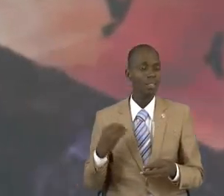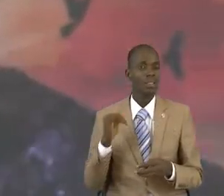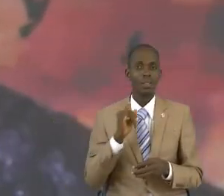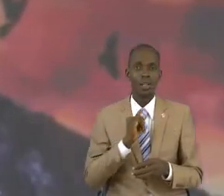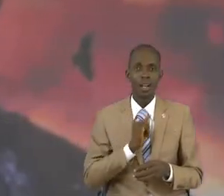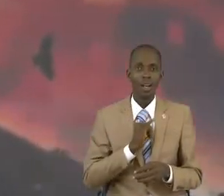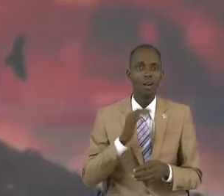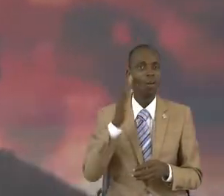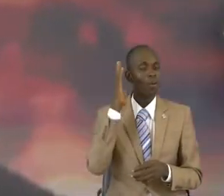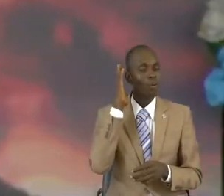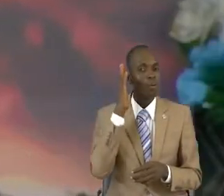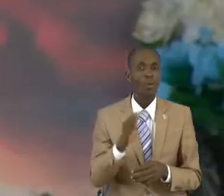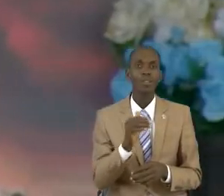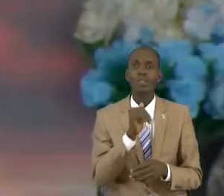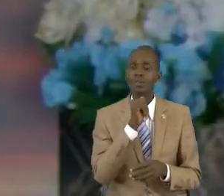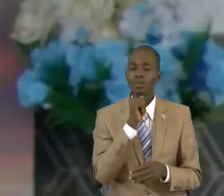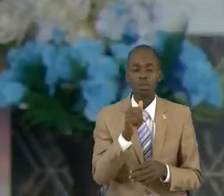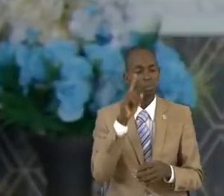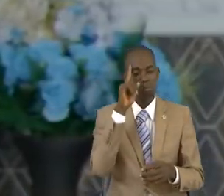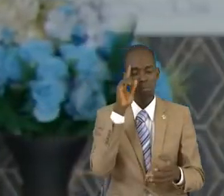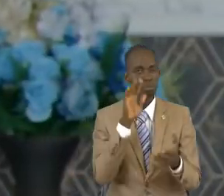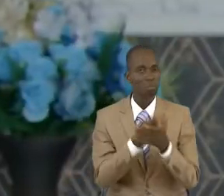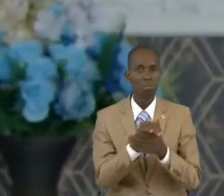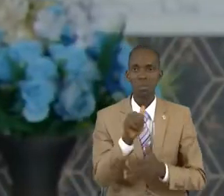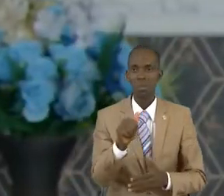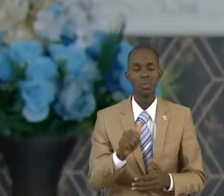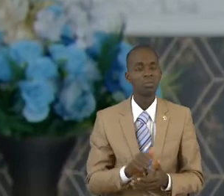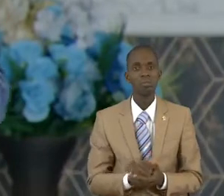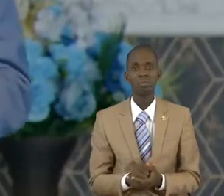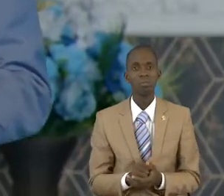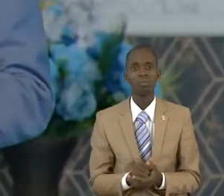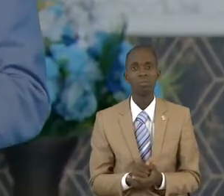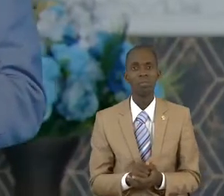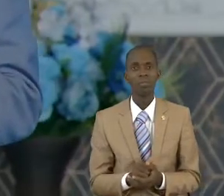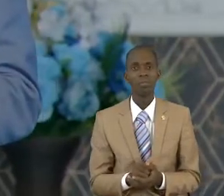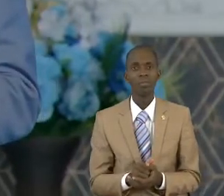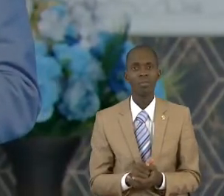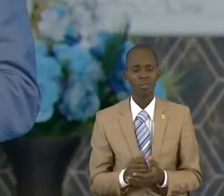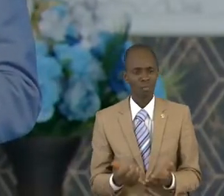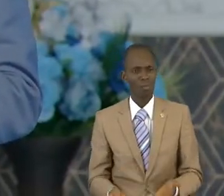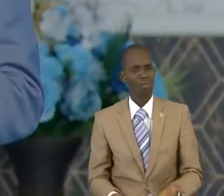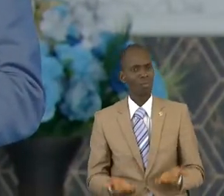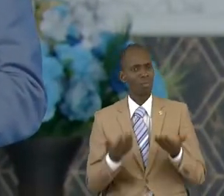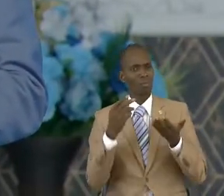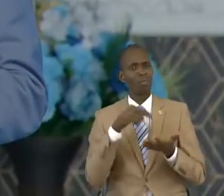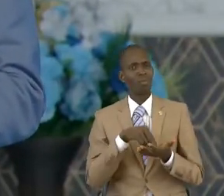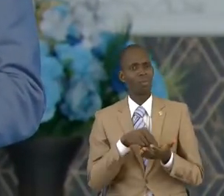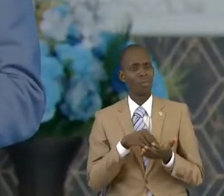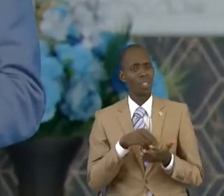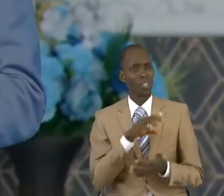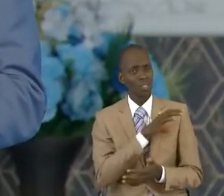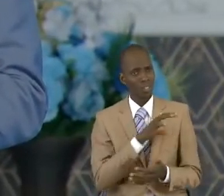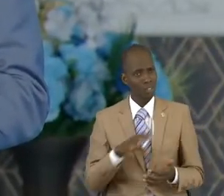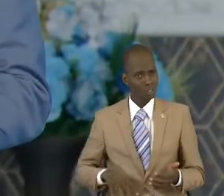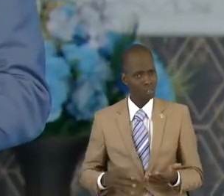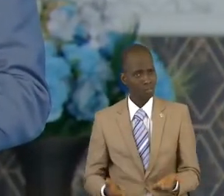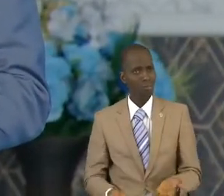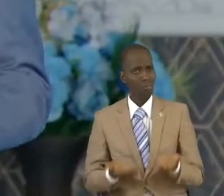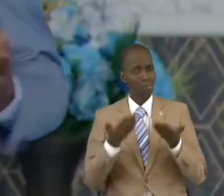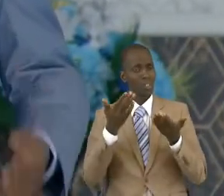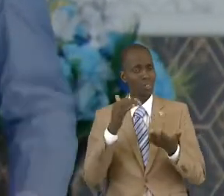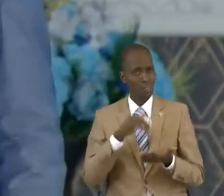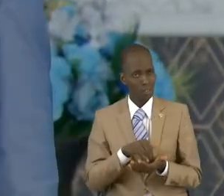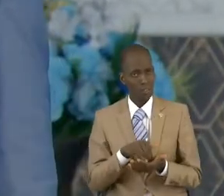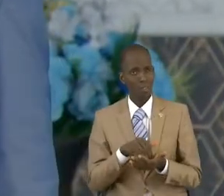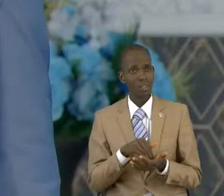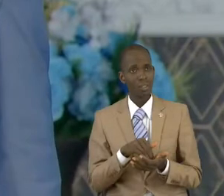not believe. He said, resurrection, Christ risen.